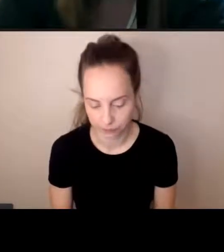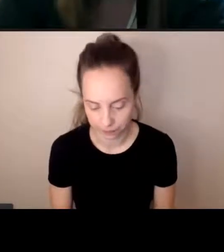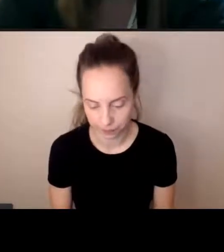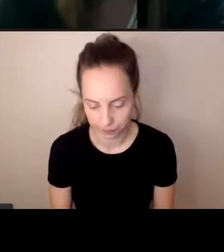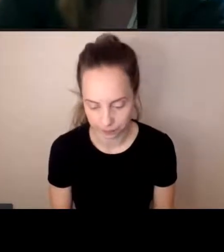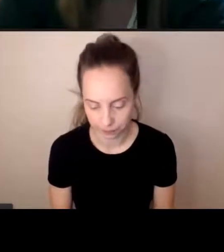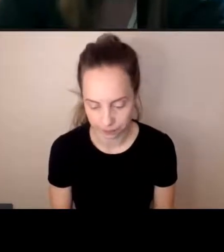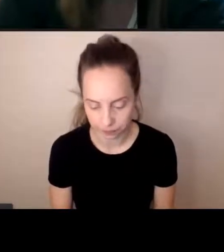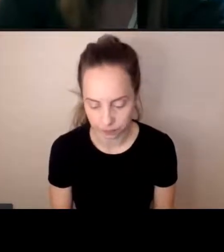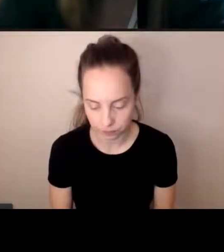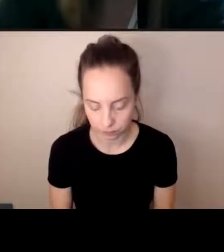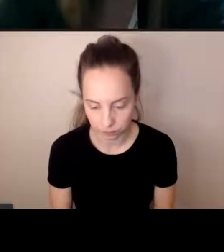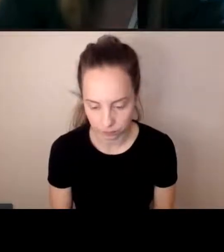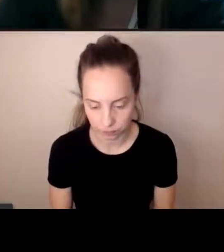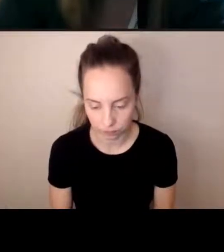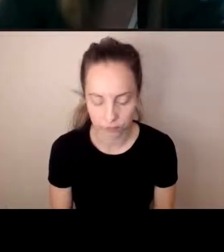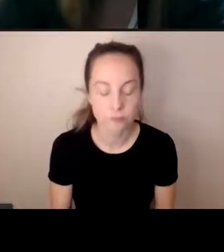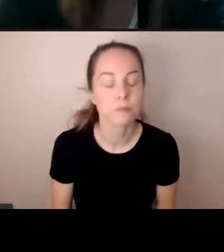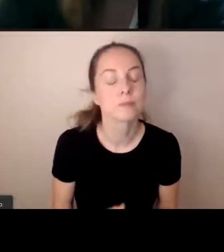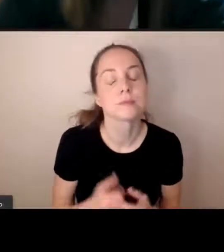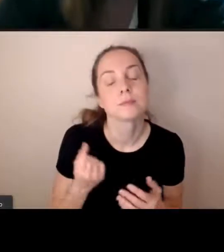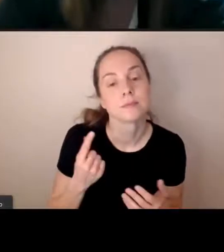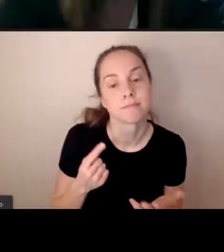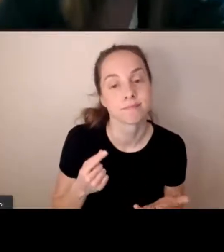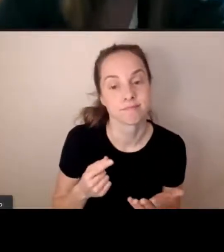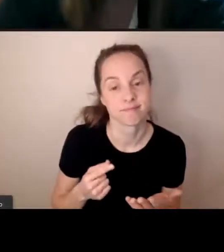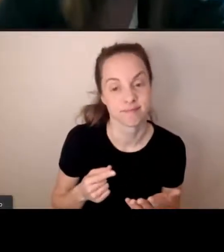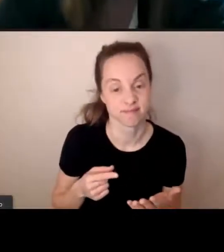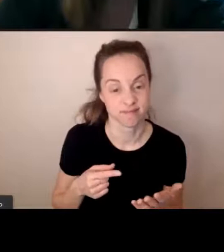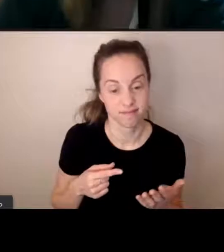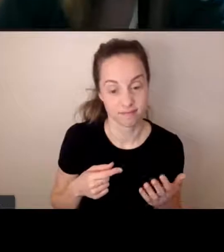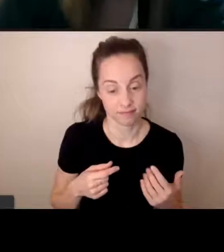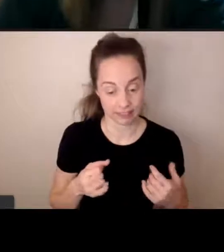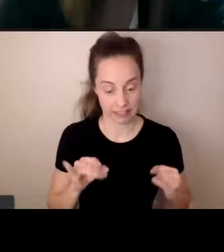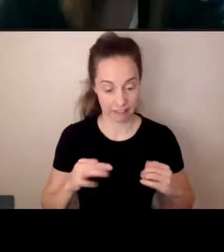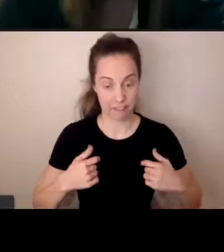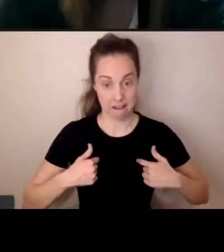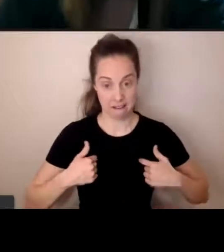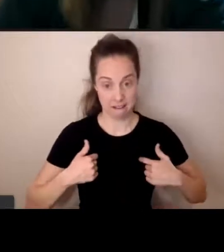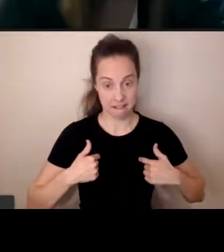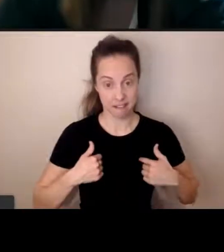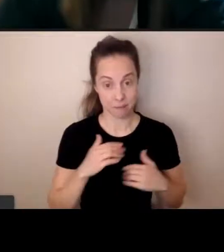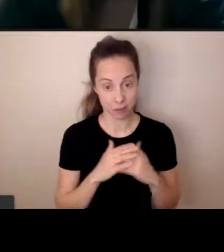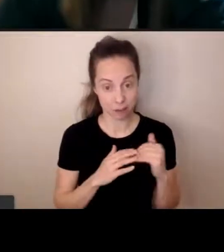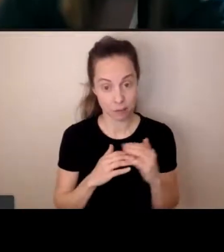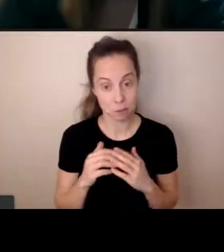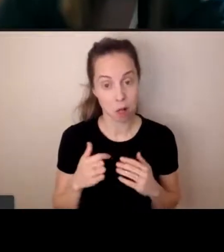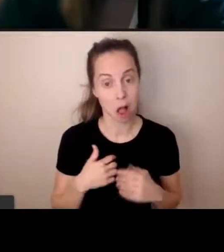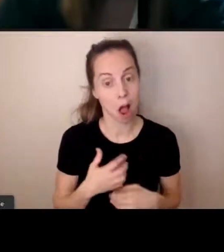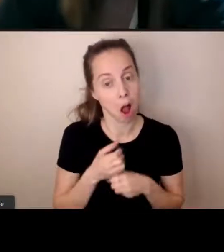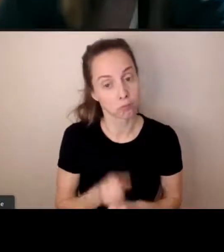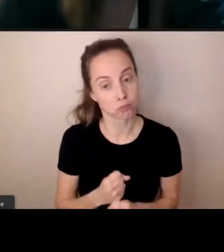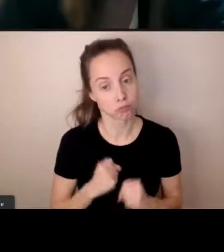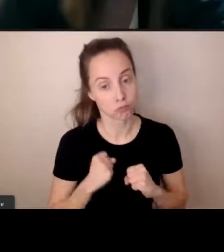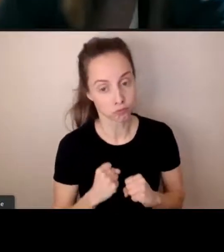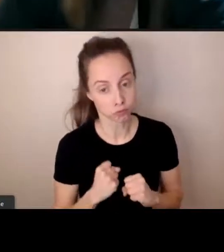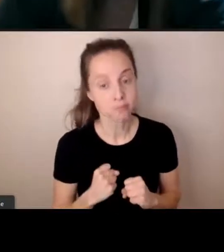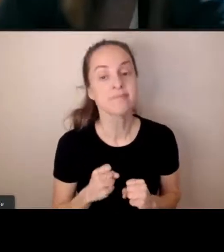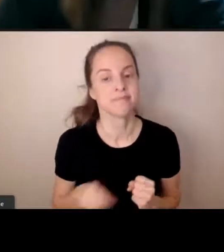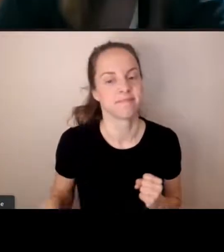own experience where they're comfortable. And if they're comfortable, then the people they're talking to are more likely to be comfortable.